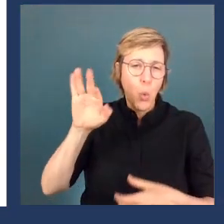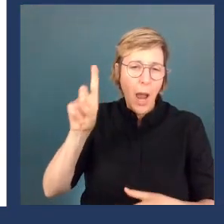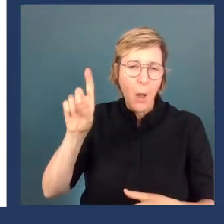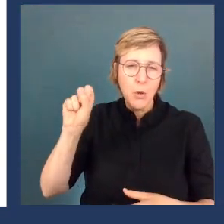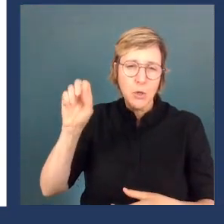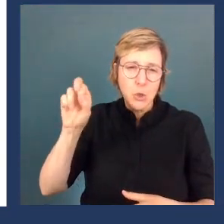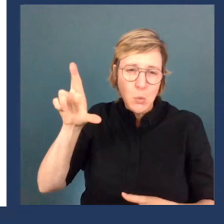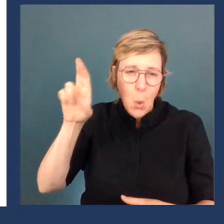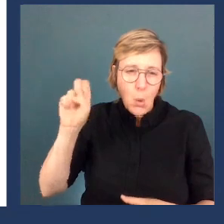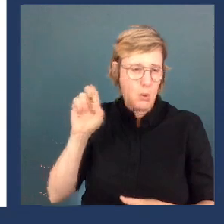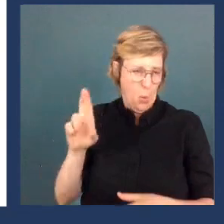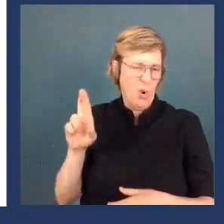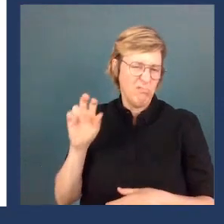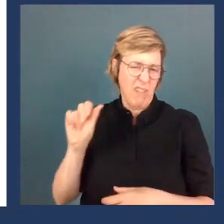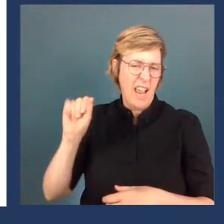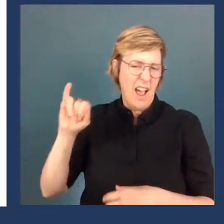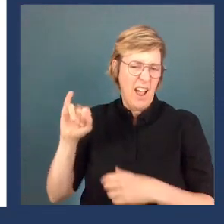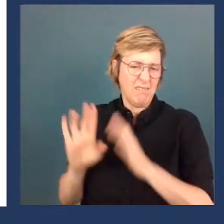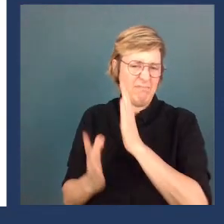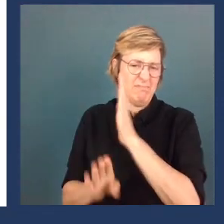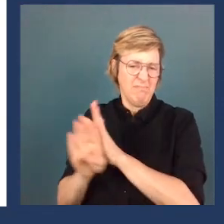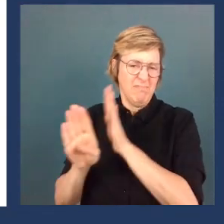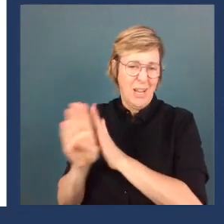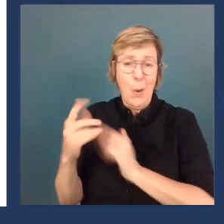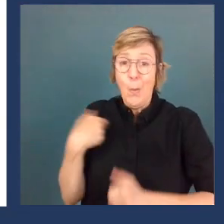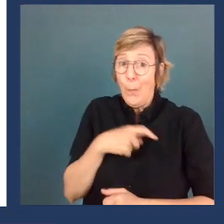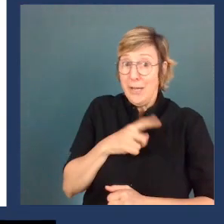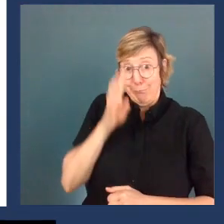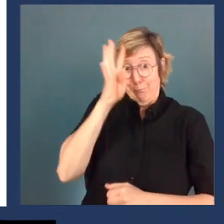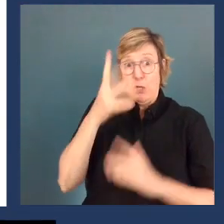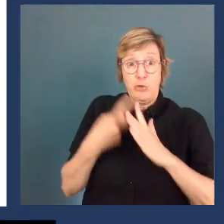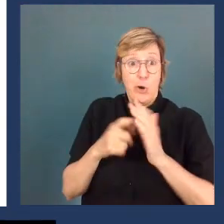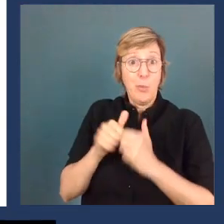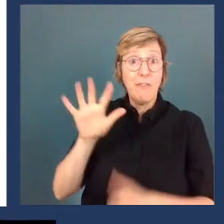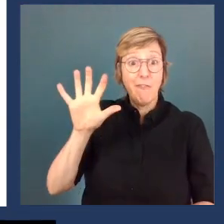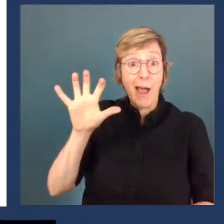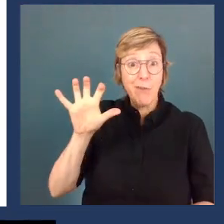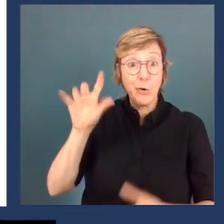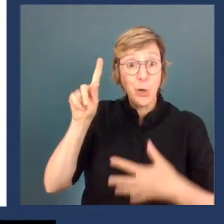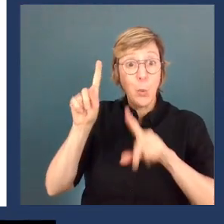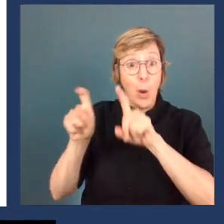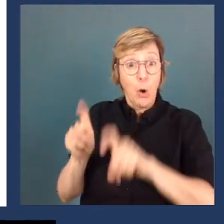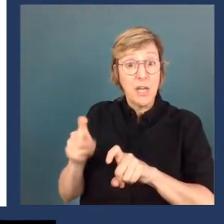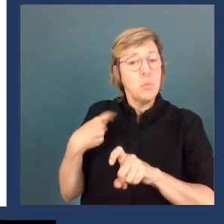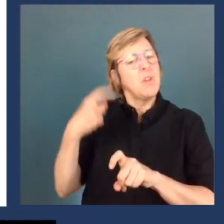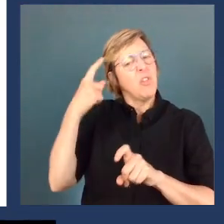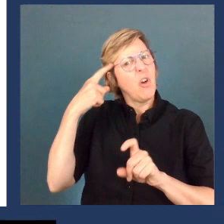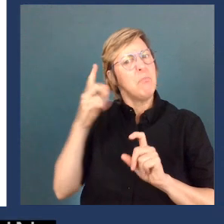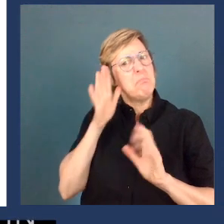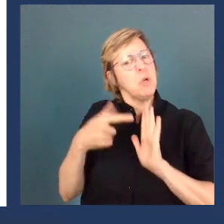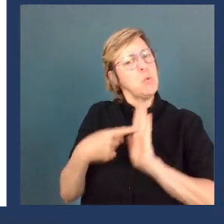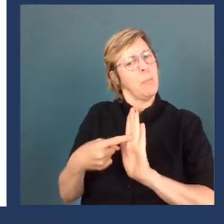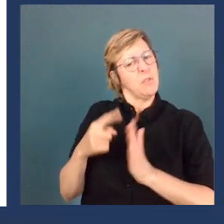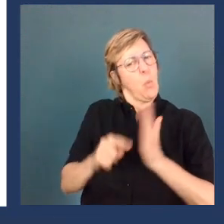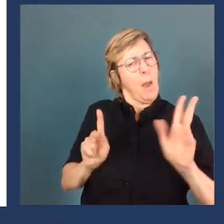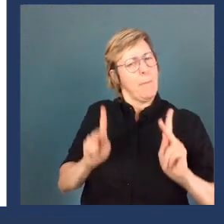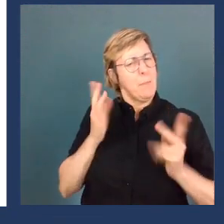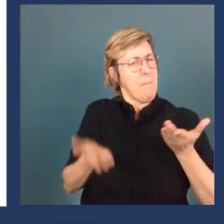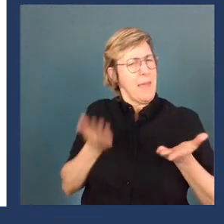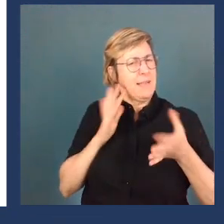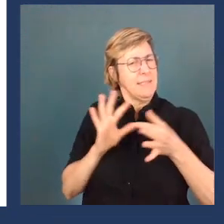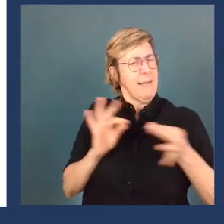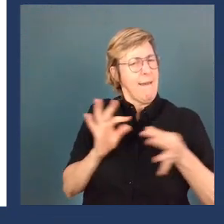for example, we started off with just 500 queries that we thought were representative of the various things that the people might say